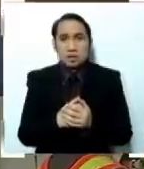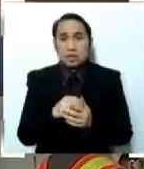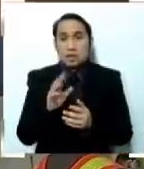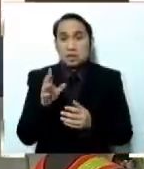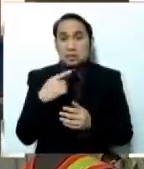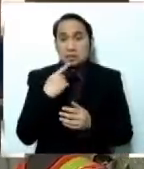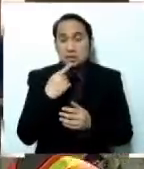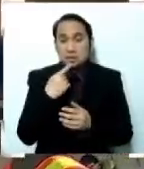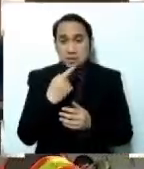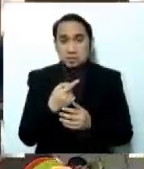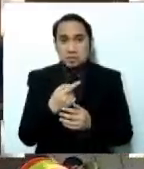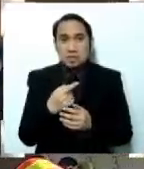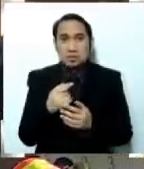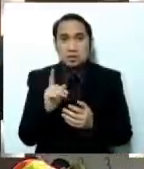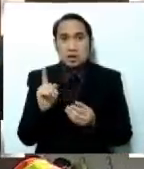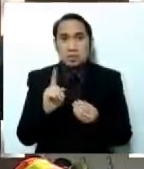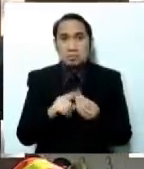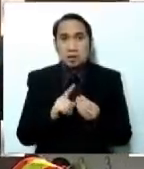super slow,